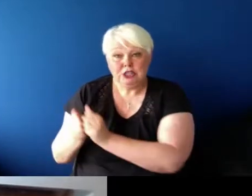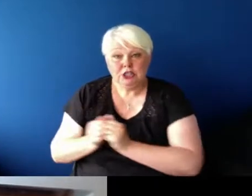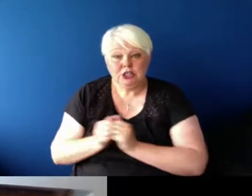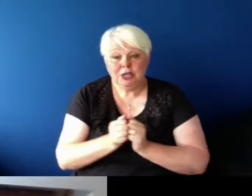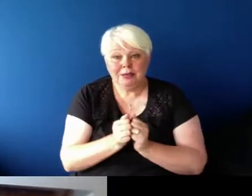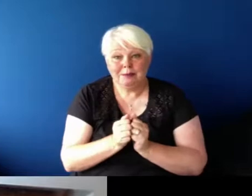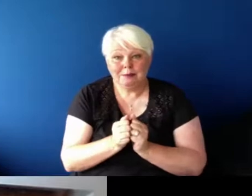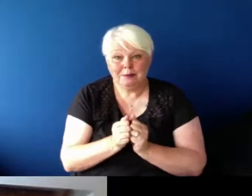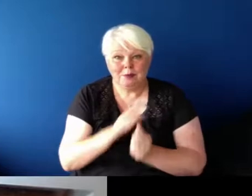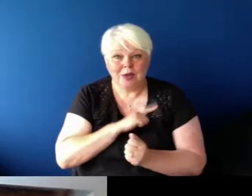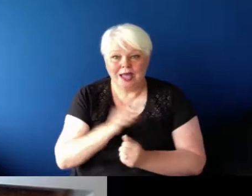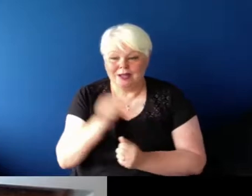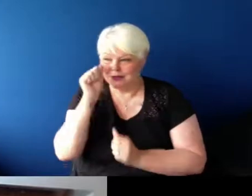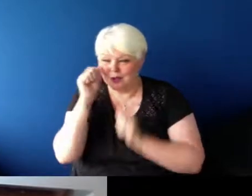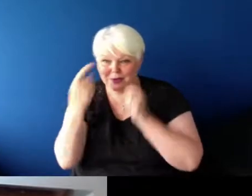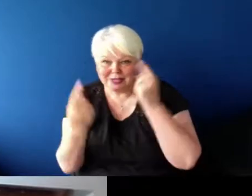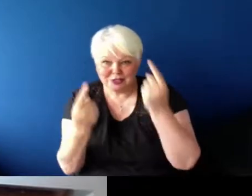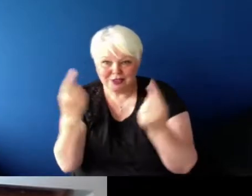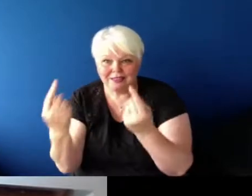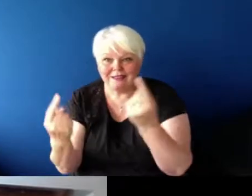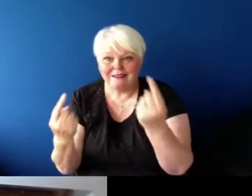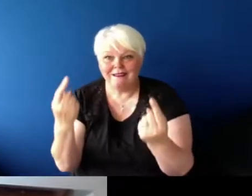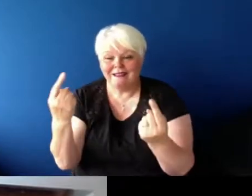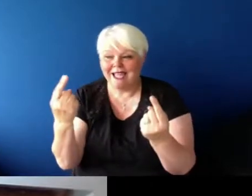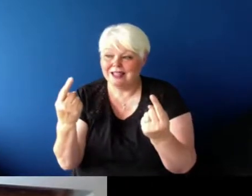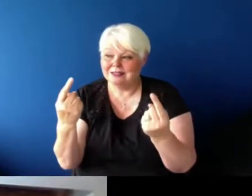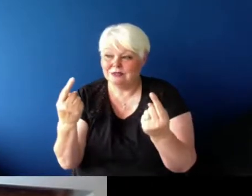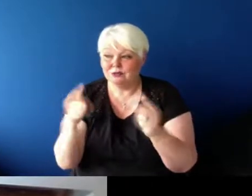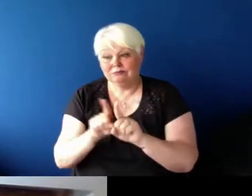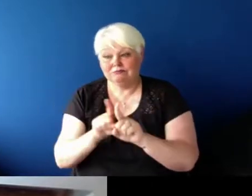to know each other and to, you know, rub along together.